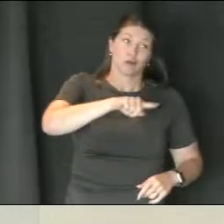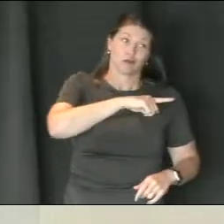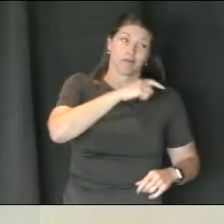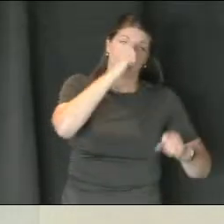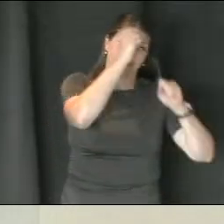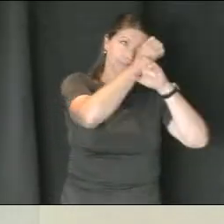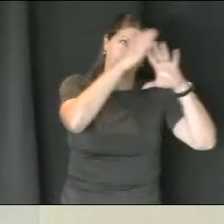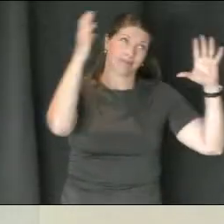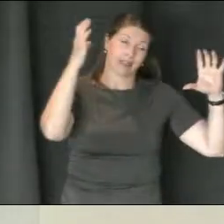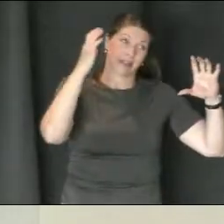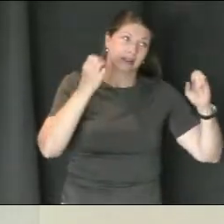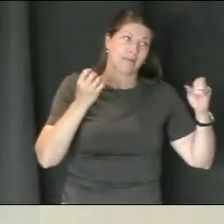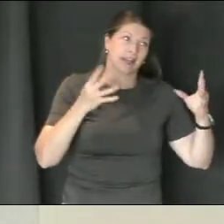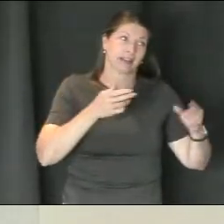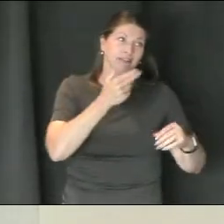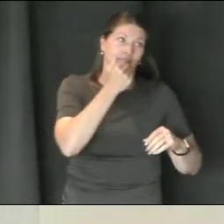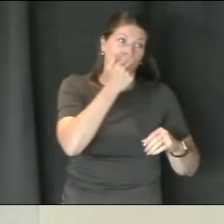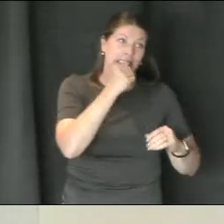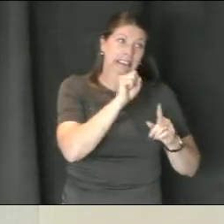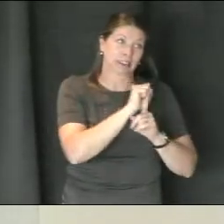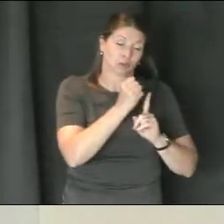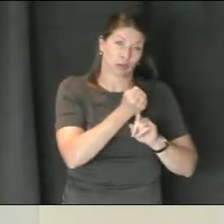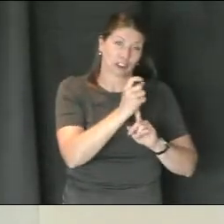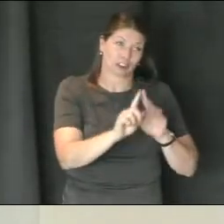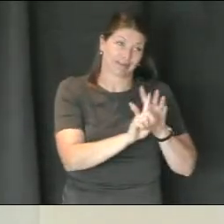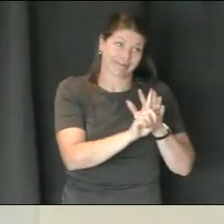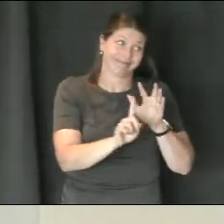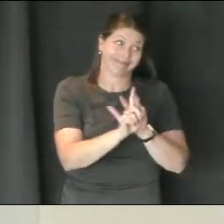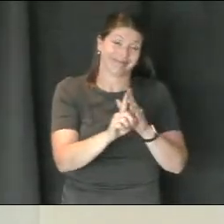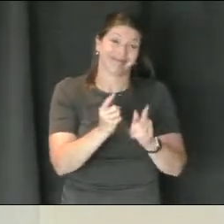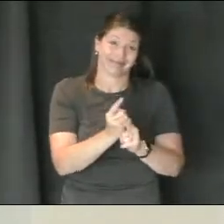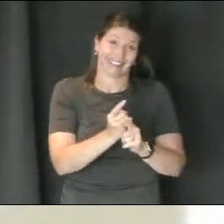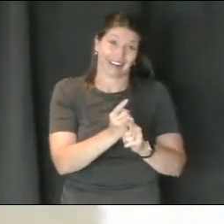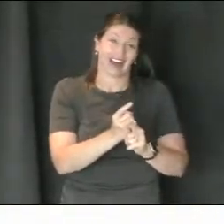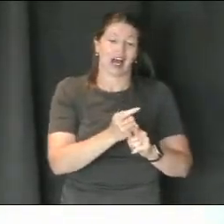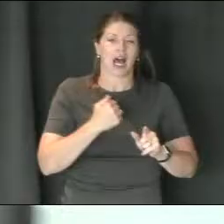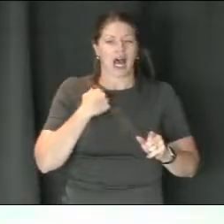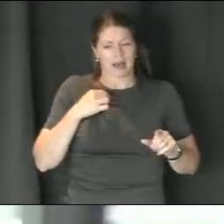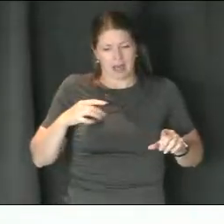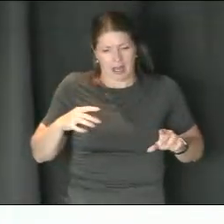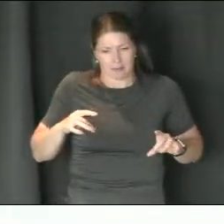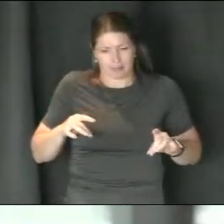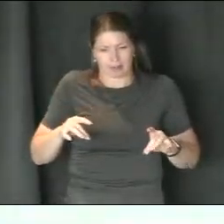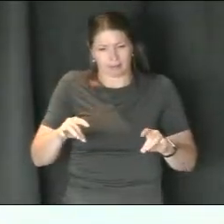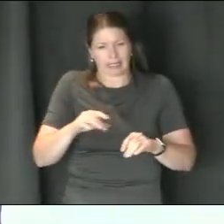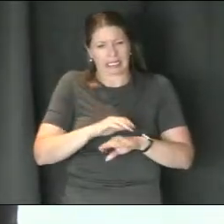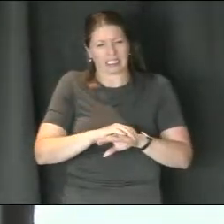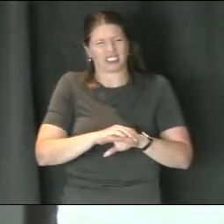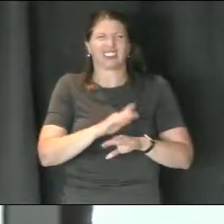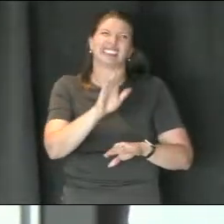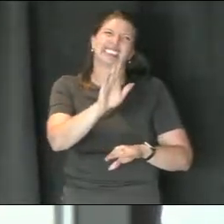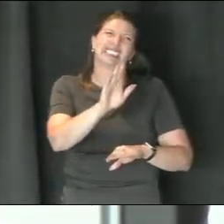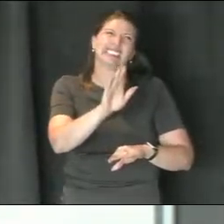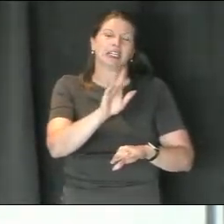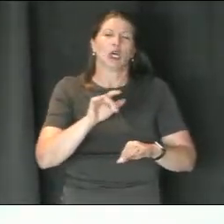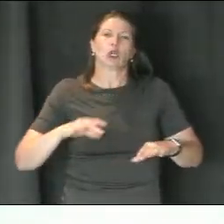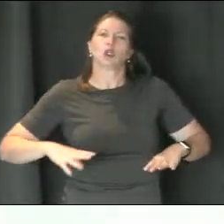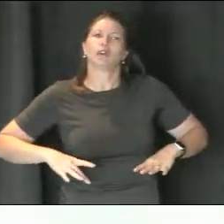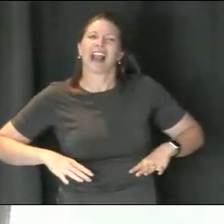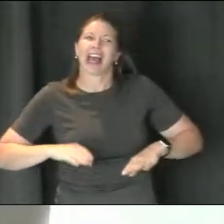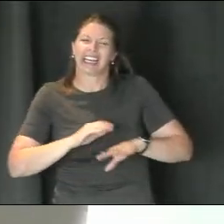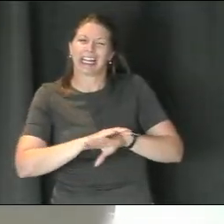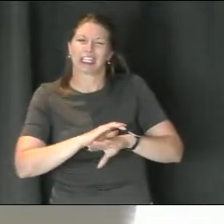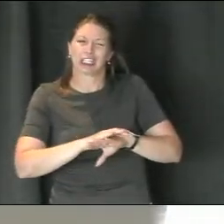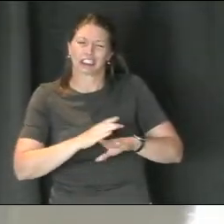found myself in, and I learned English, or Newfoundland English, very quickly